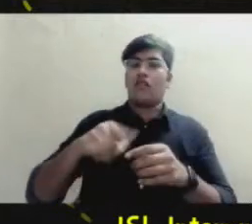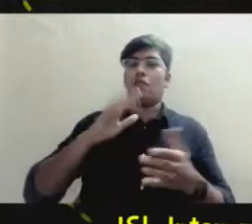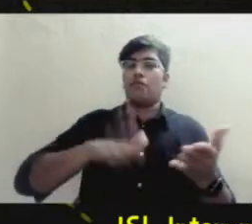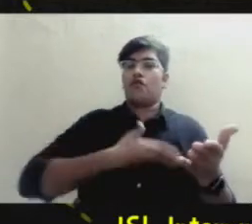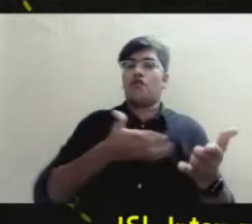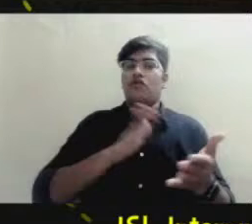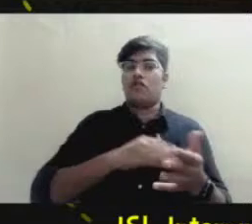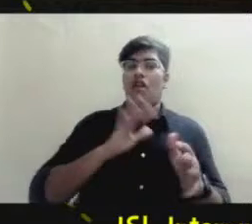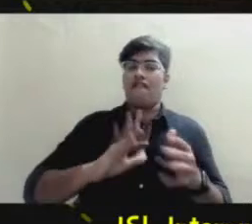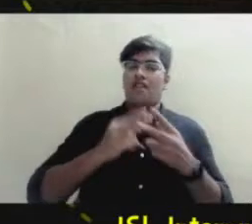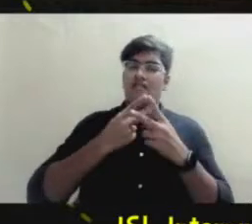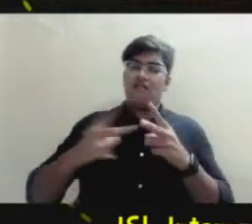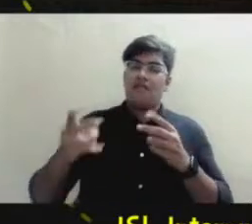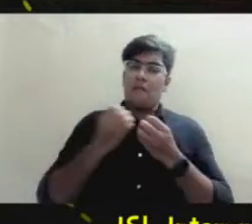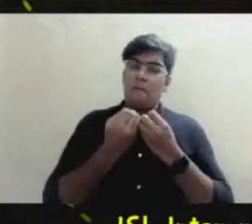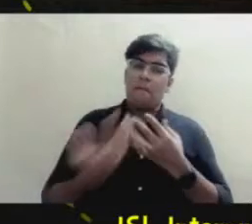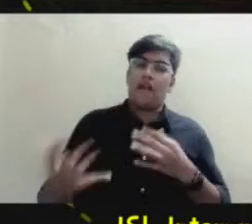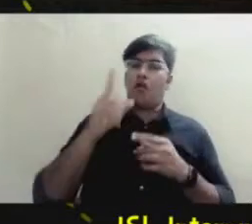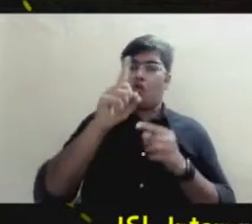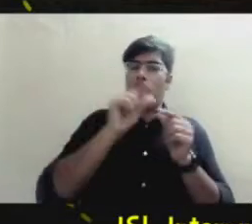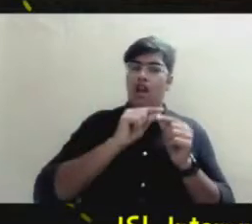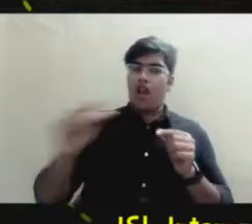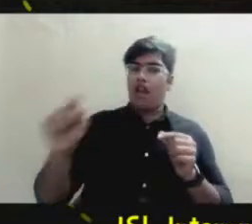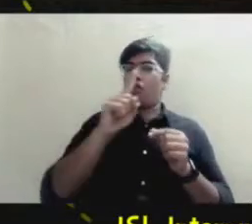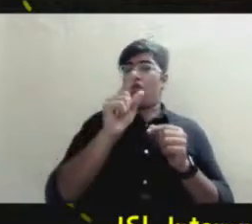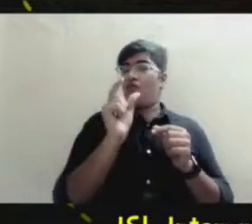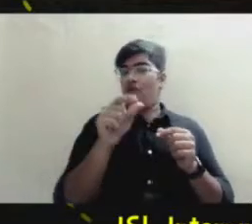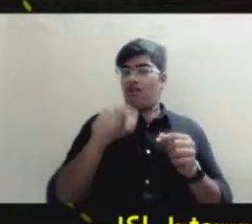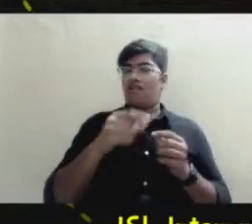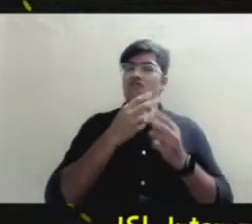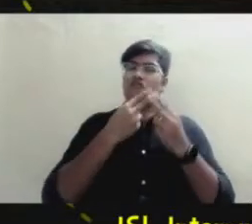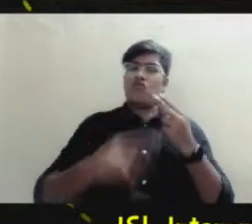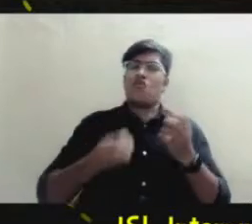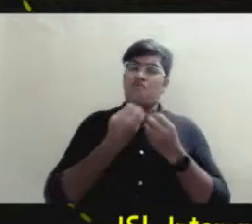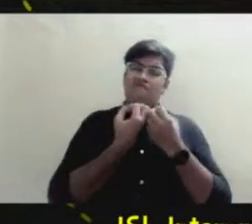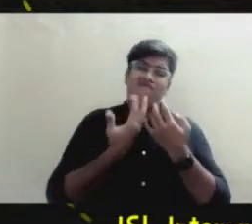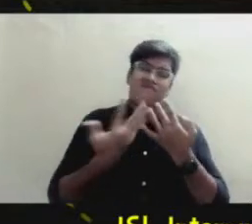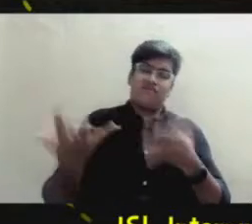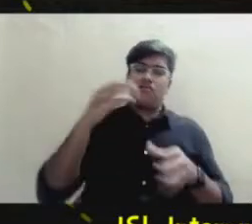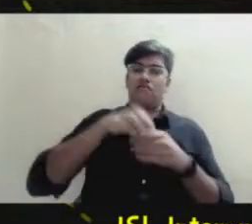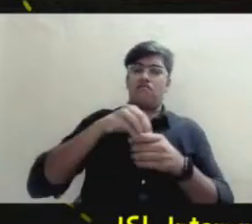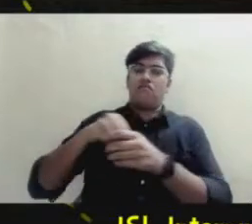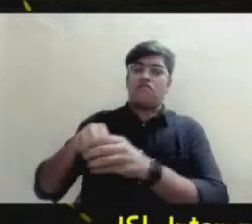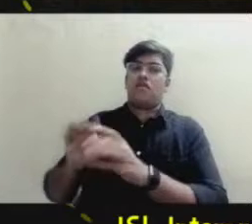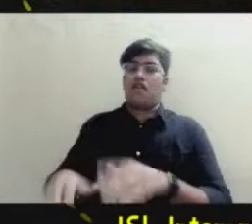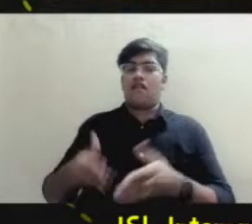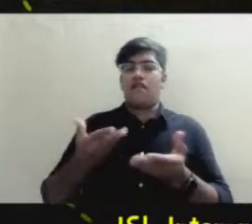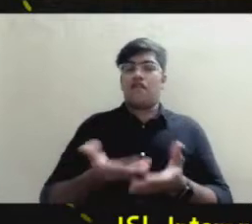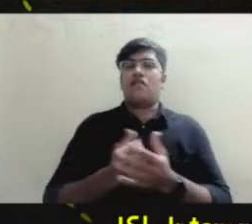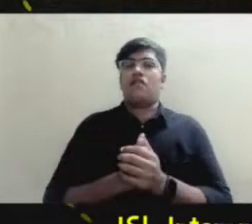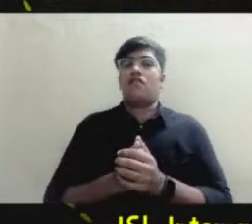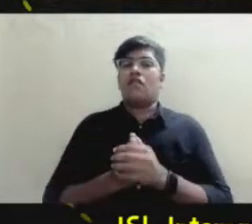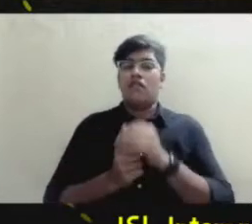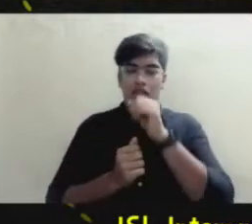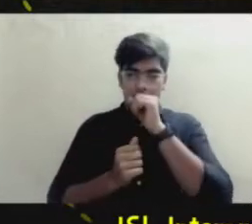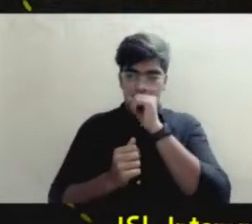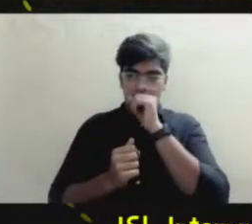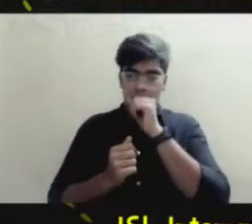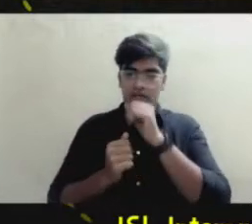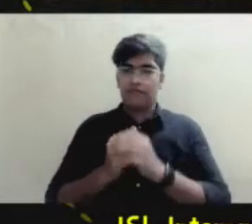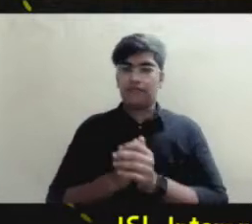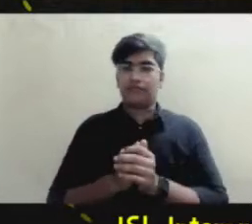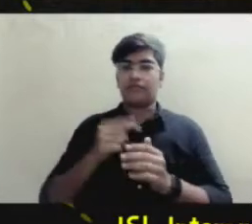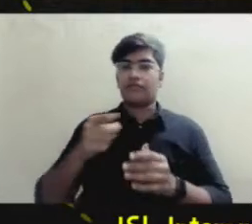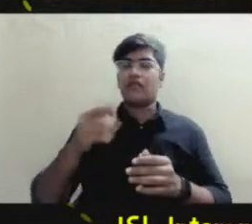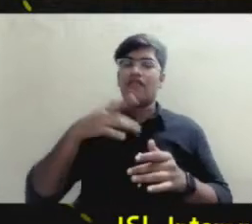music, into each line, every word, and it's for us to feel the need